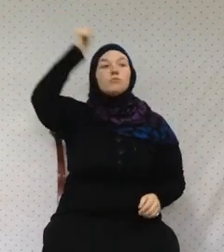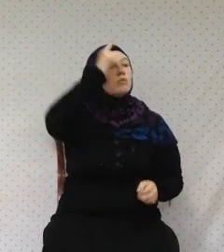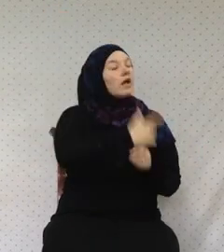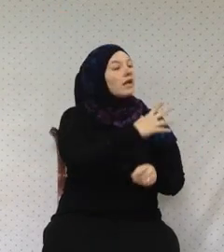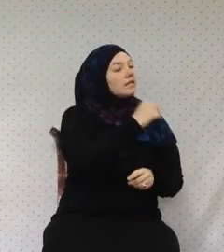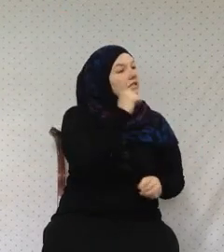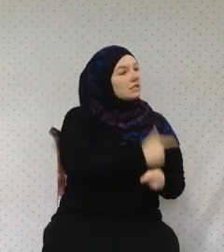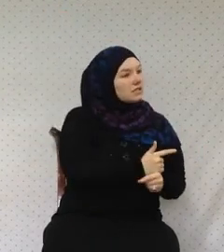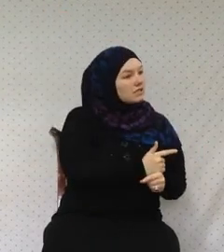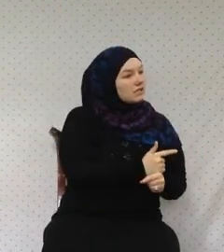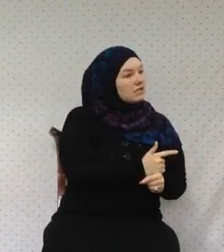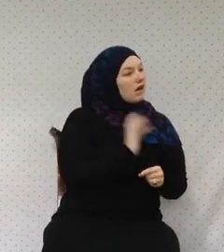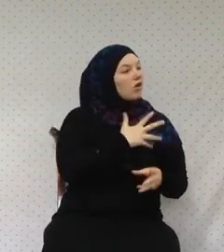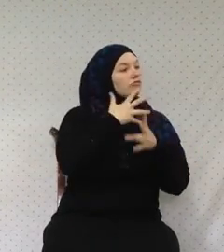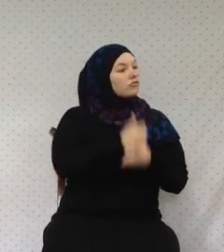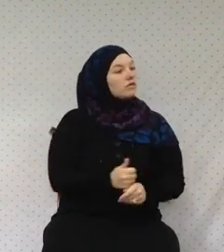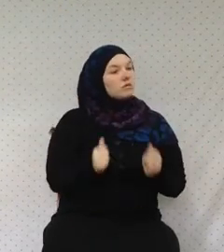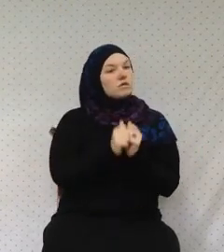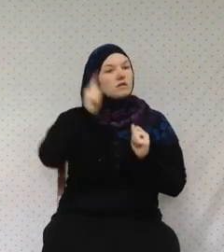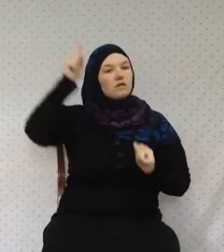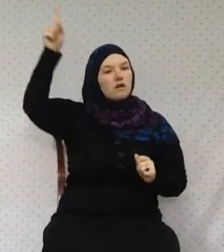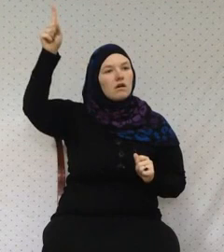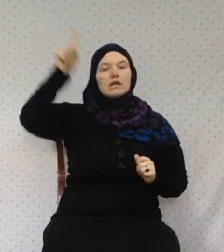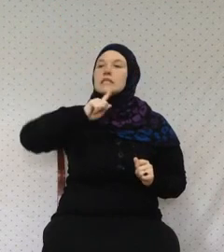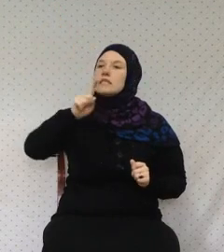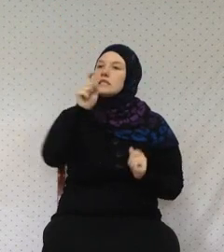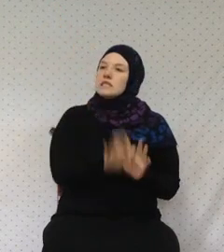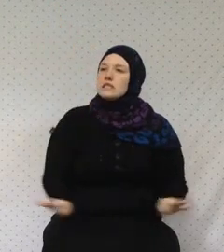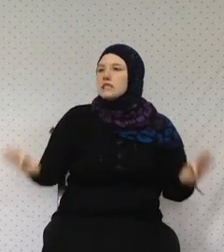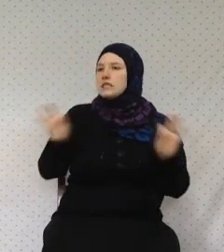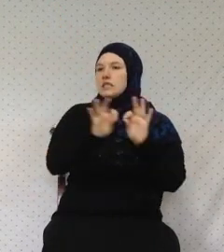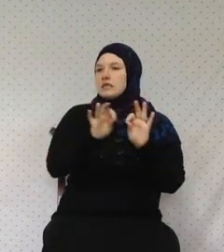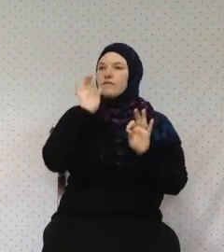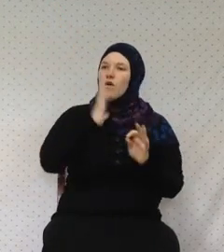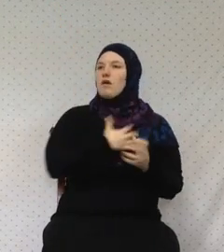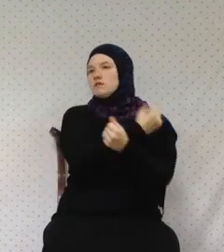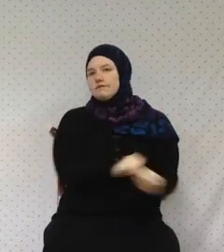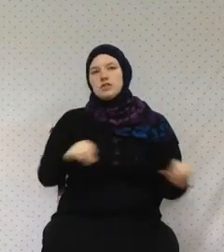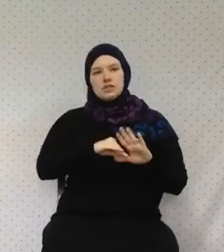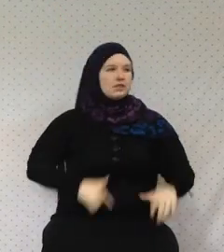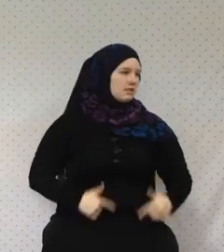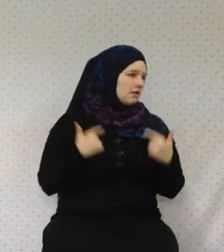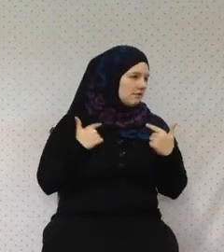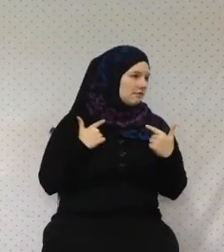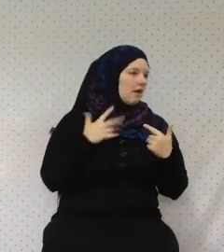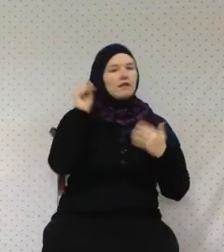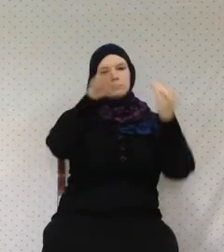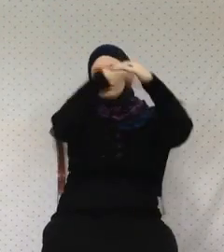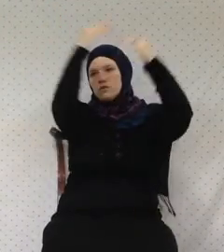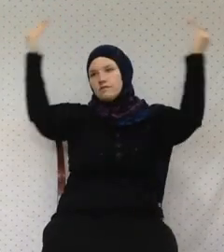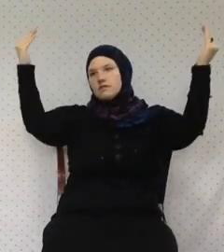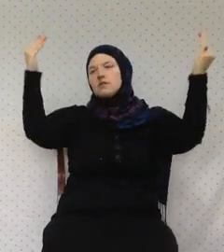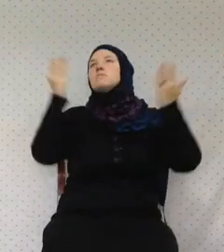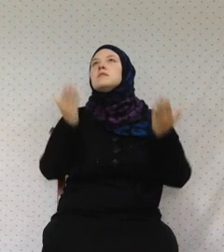Brothers and sisters, our trust of Allah is the key to our salvation in this life and in the hereafter.